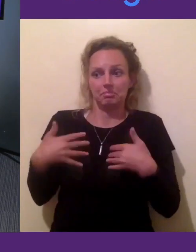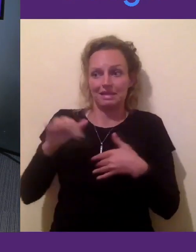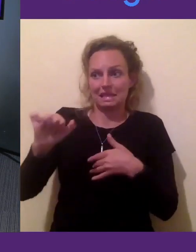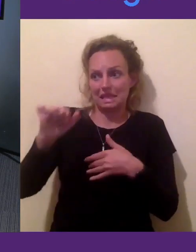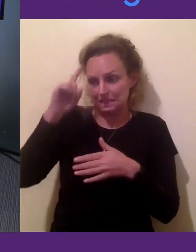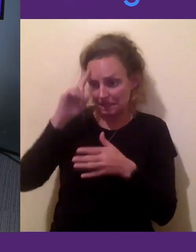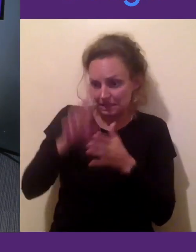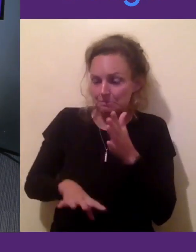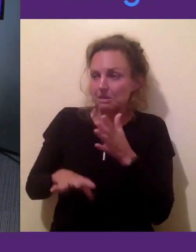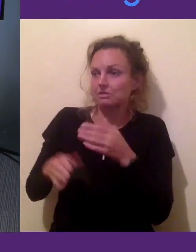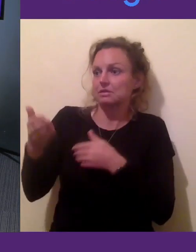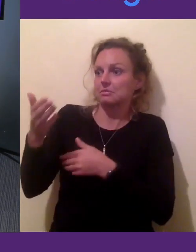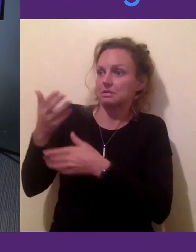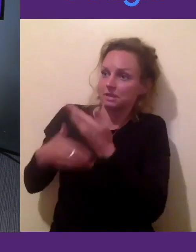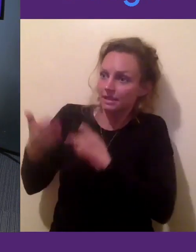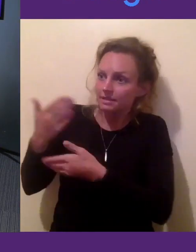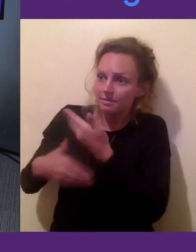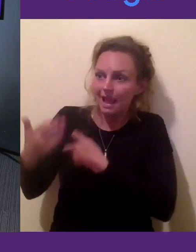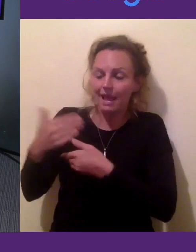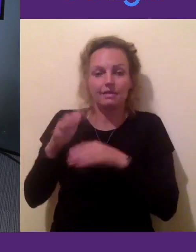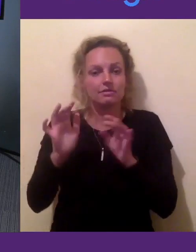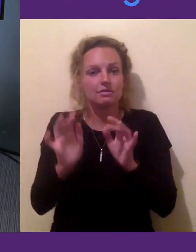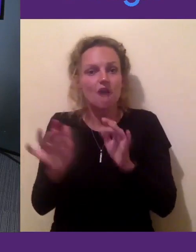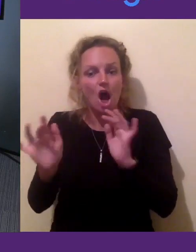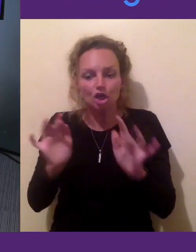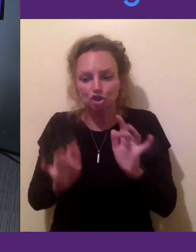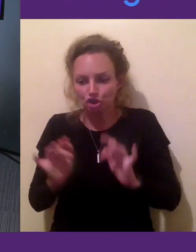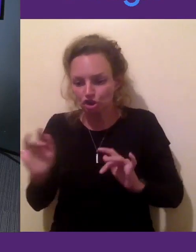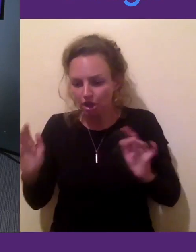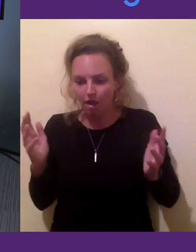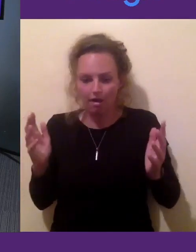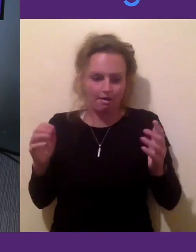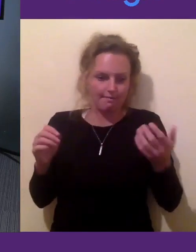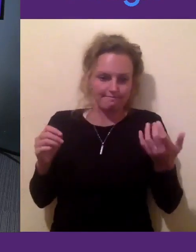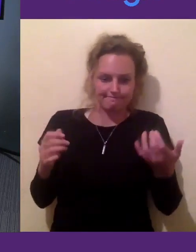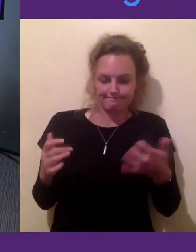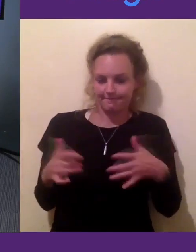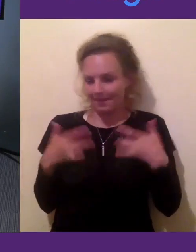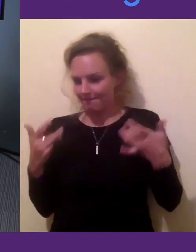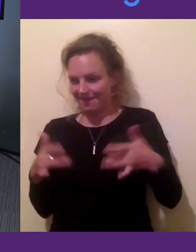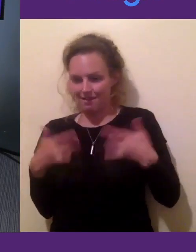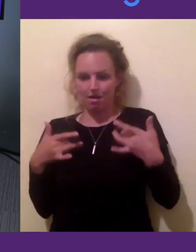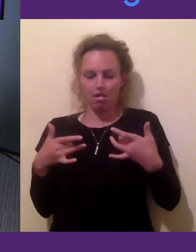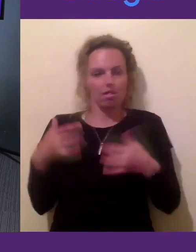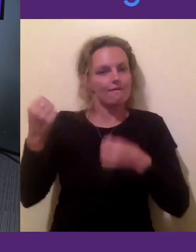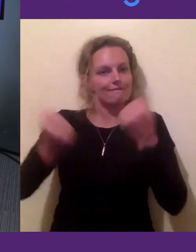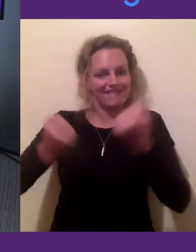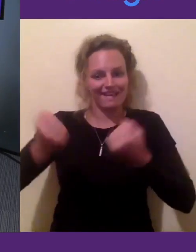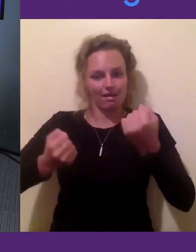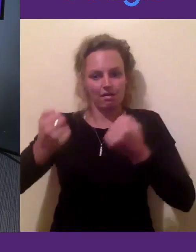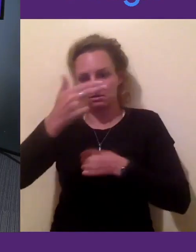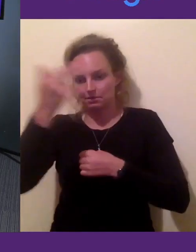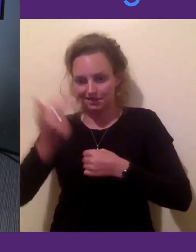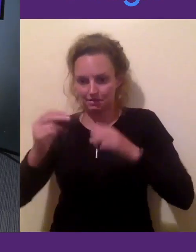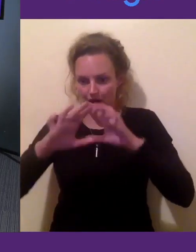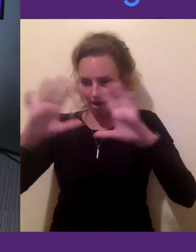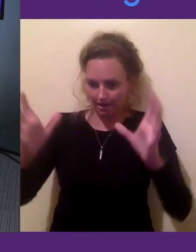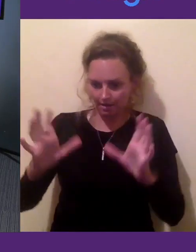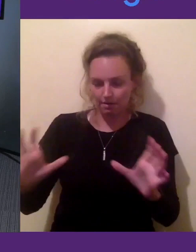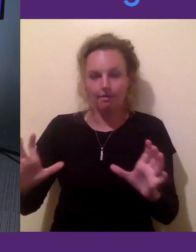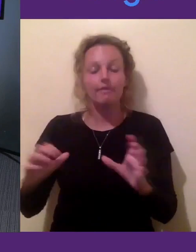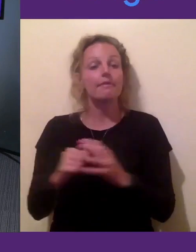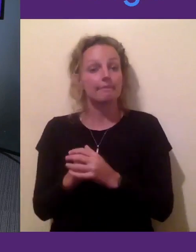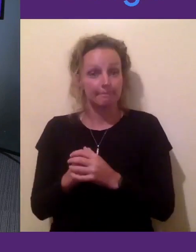touch, to vehicle design. And I actually, have this dream of bringing him in to talk to some of the car